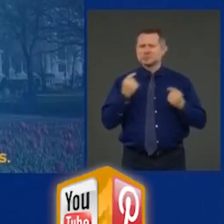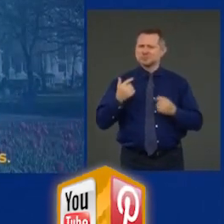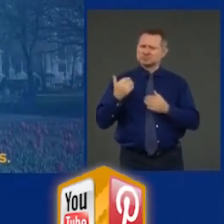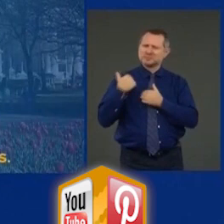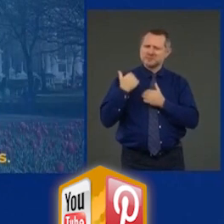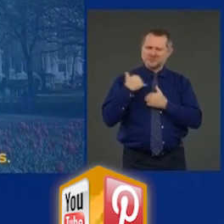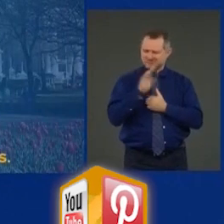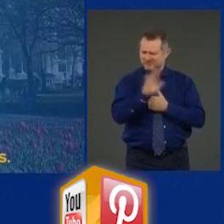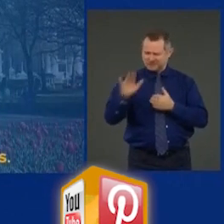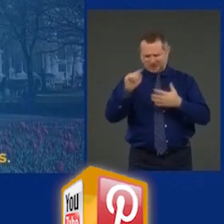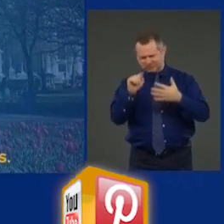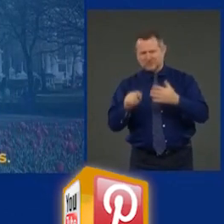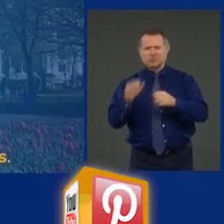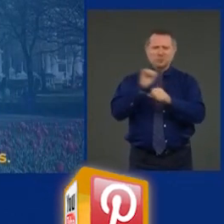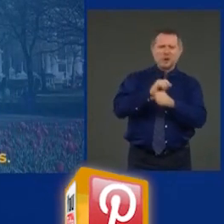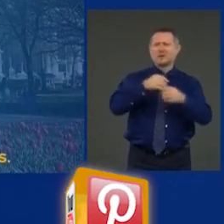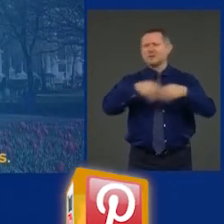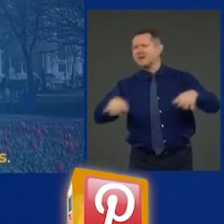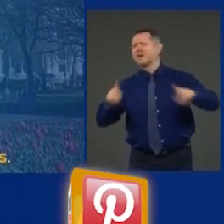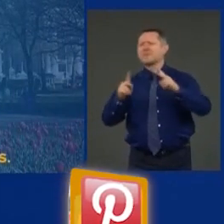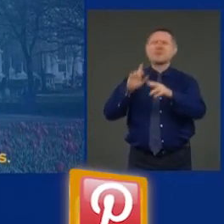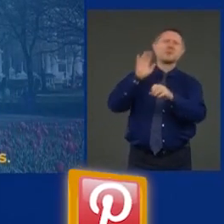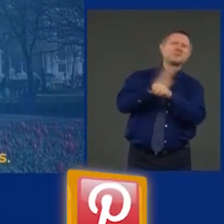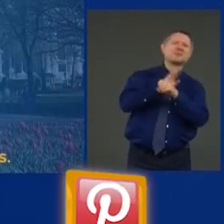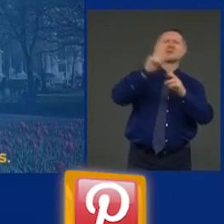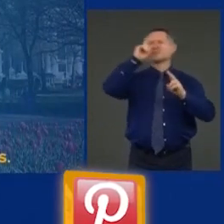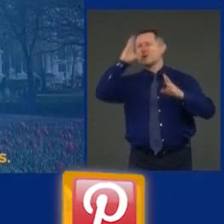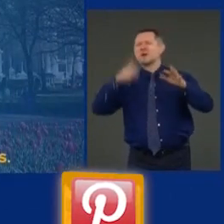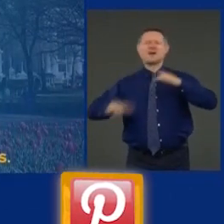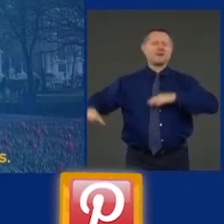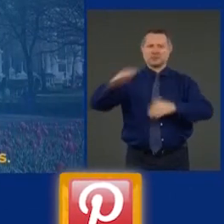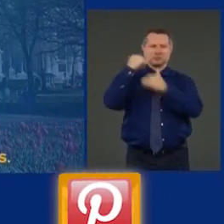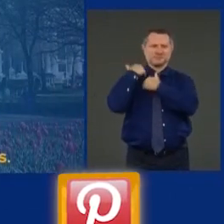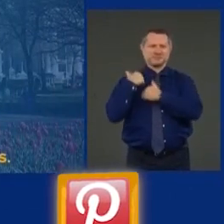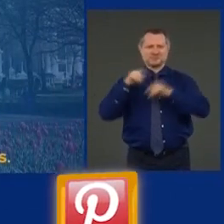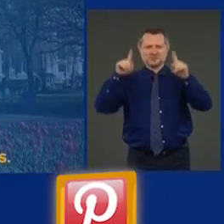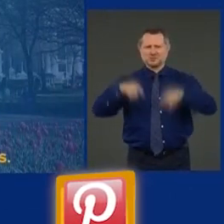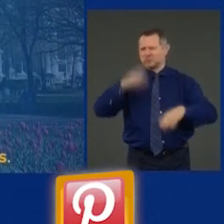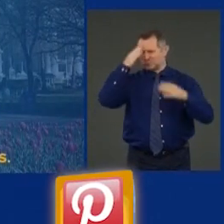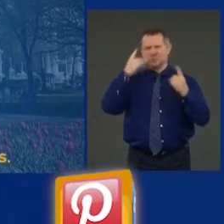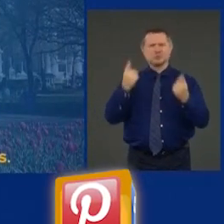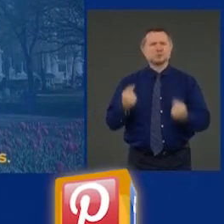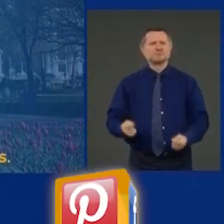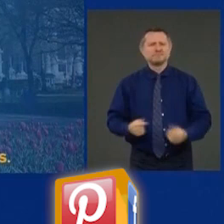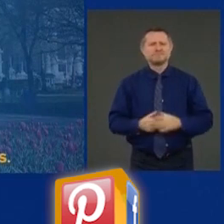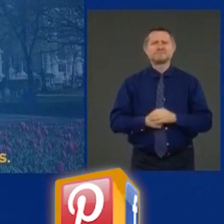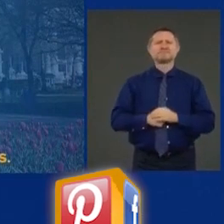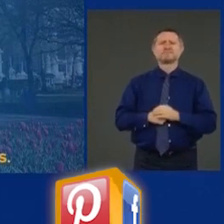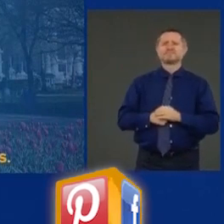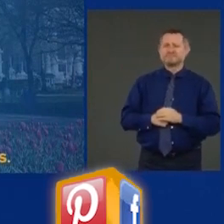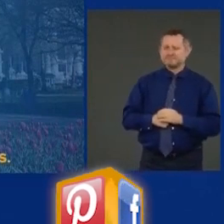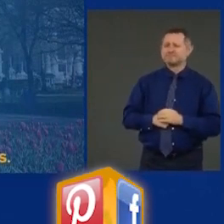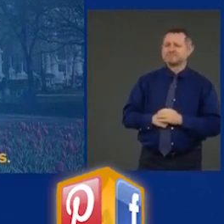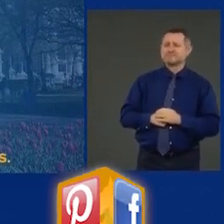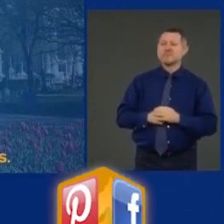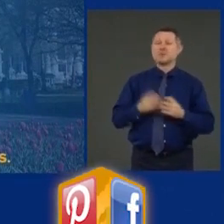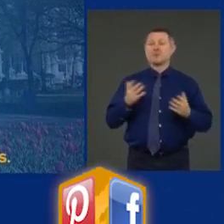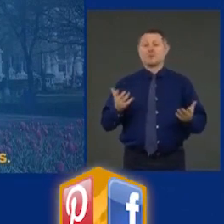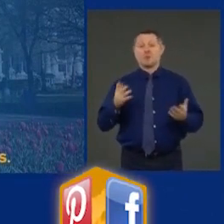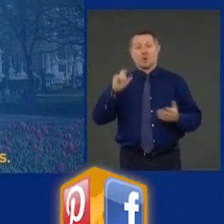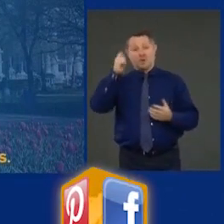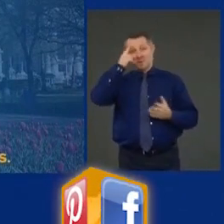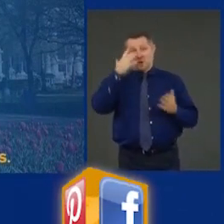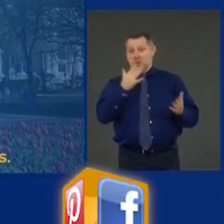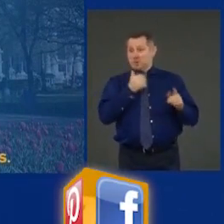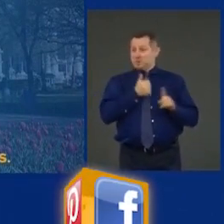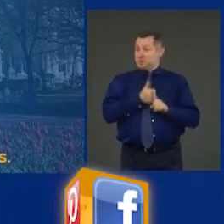individuals, businesses, and government. Look, this is a different moment in history. Government has